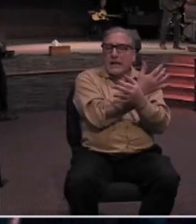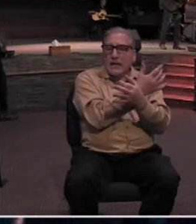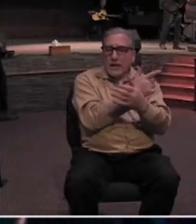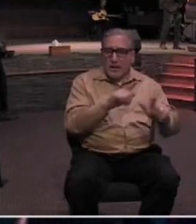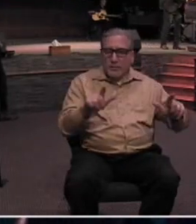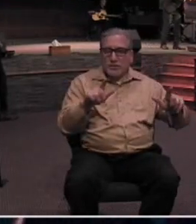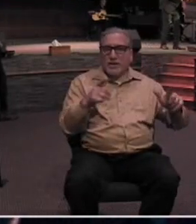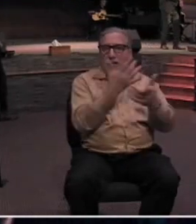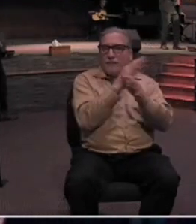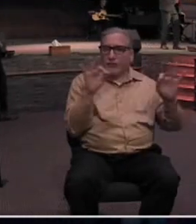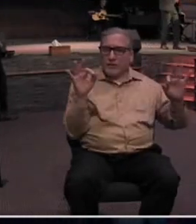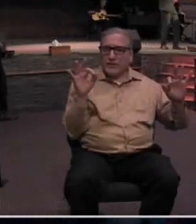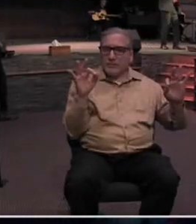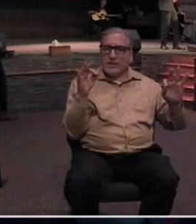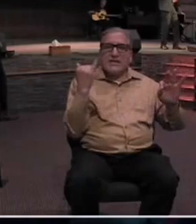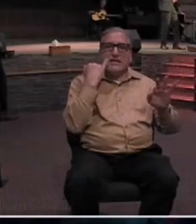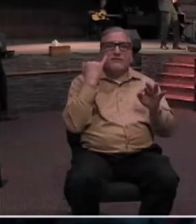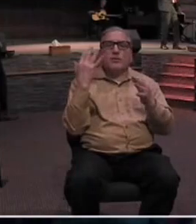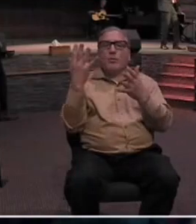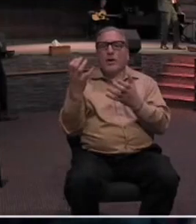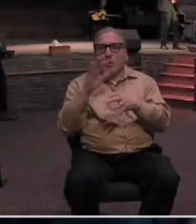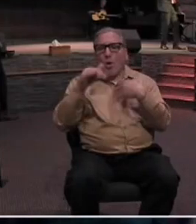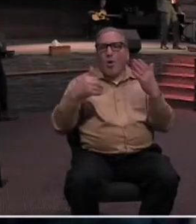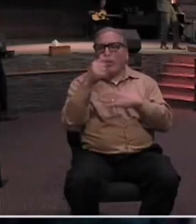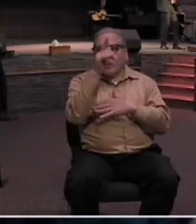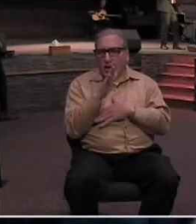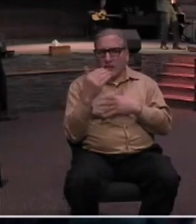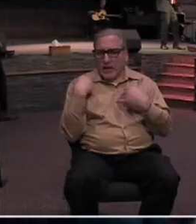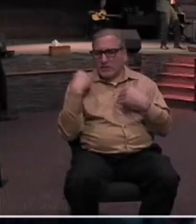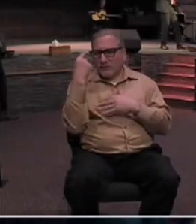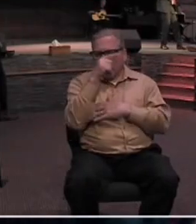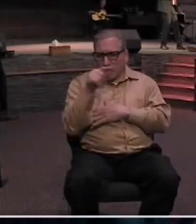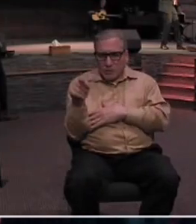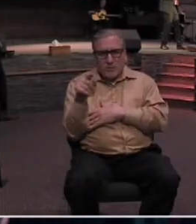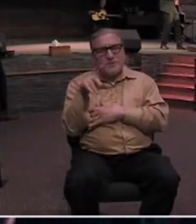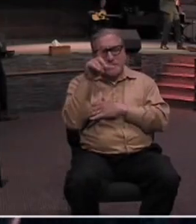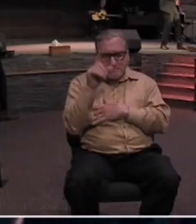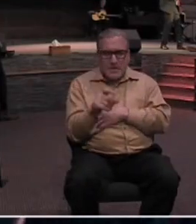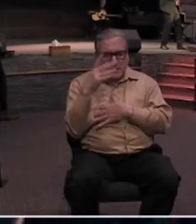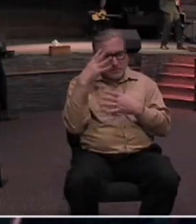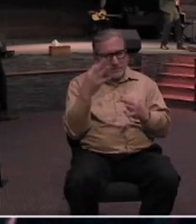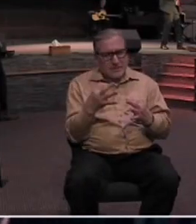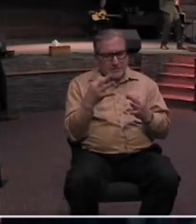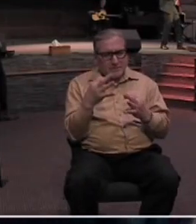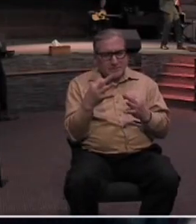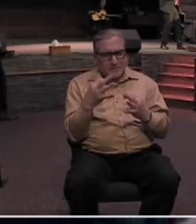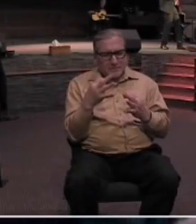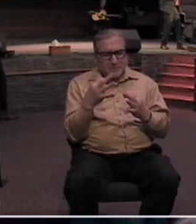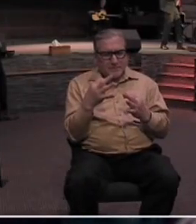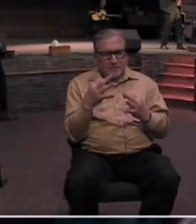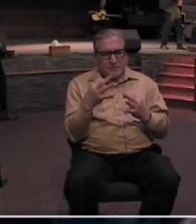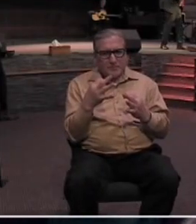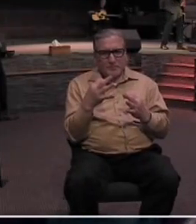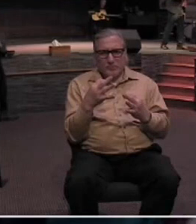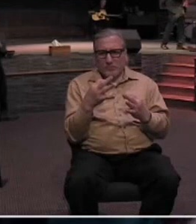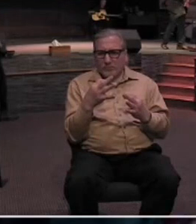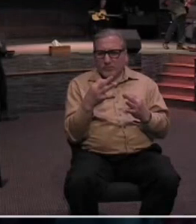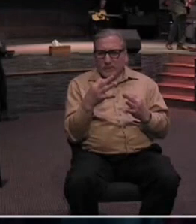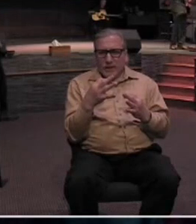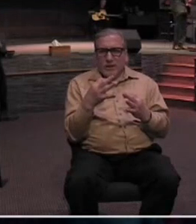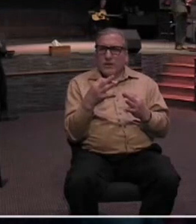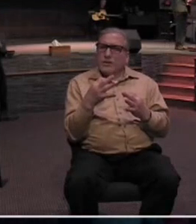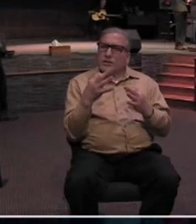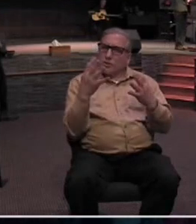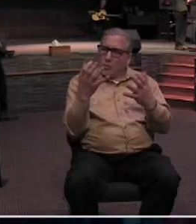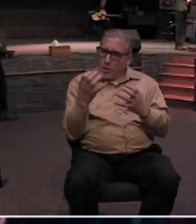child of freedom, if you want all that God has for you, you've got to make that choice. Do you want what only the flesh